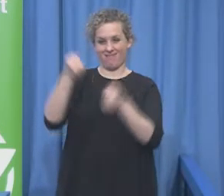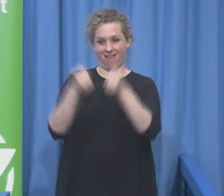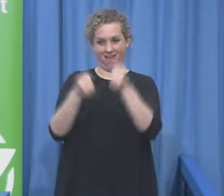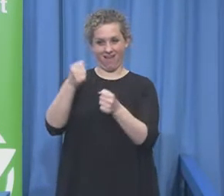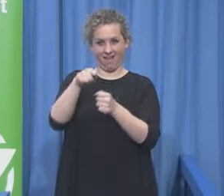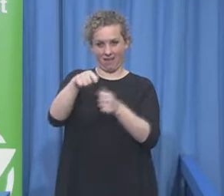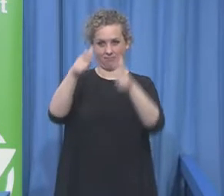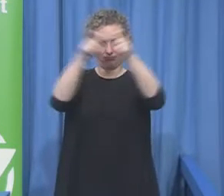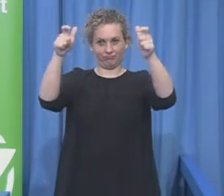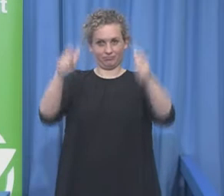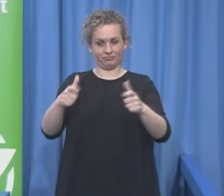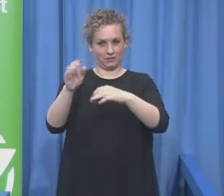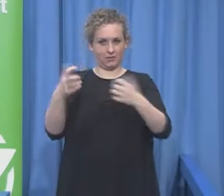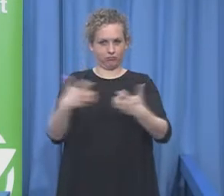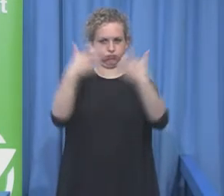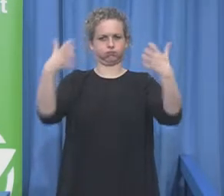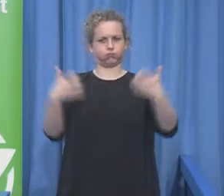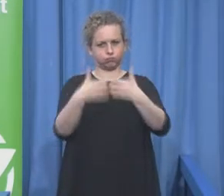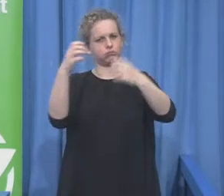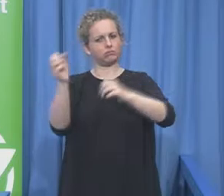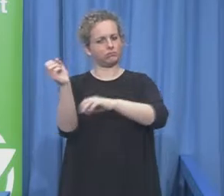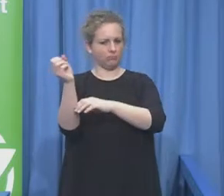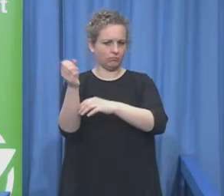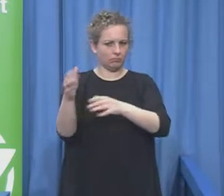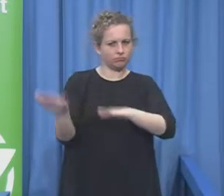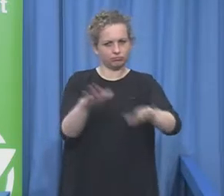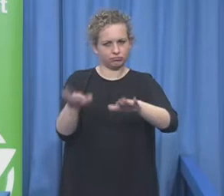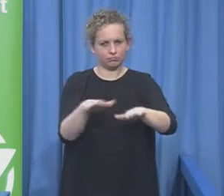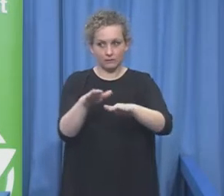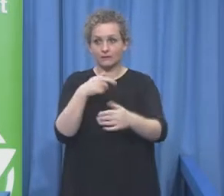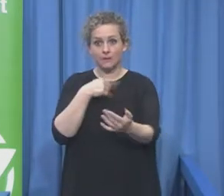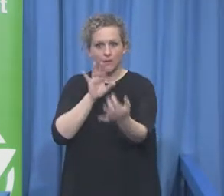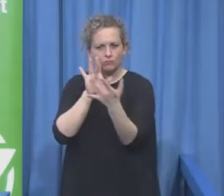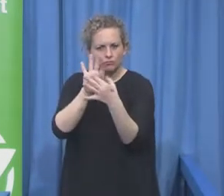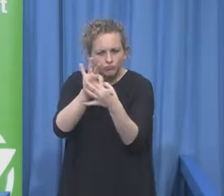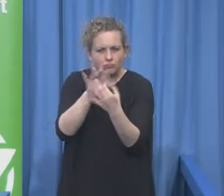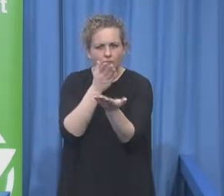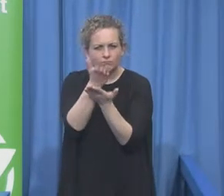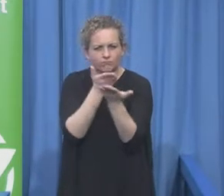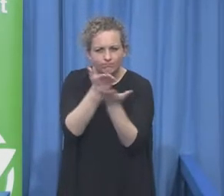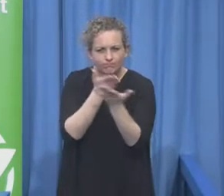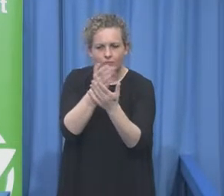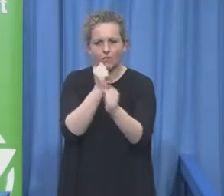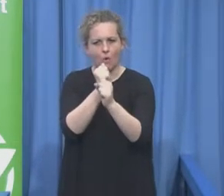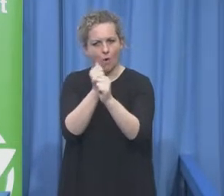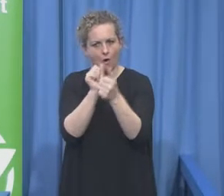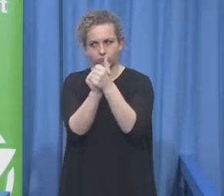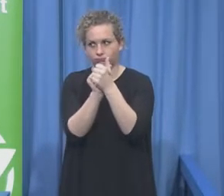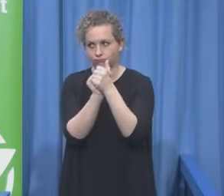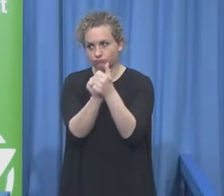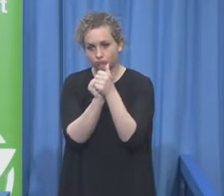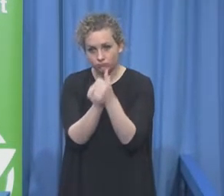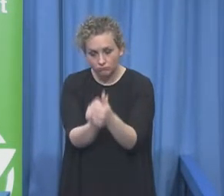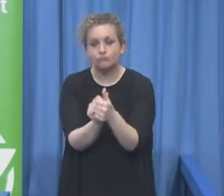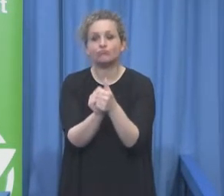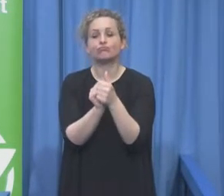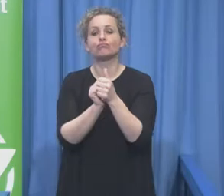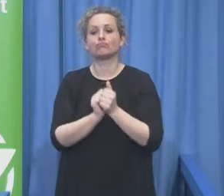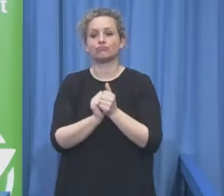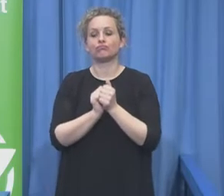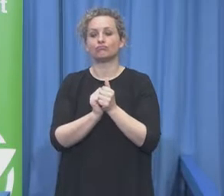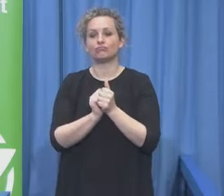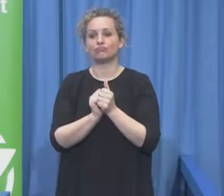taking 6 people 2 years back, now how he employs 77 people with different disabilities into different job roles in a factory. So that